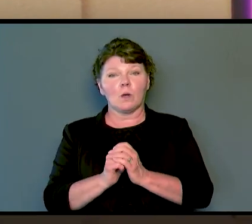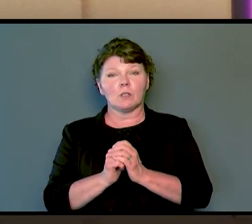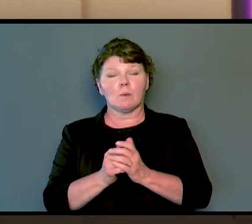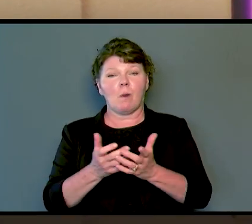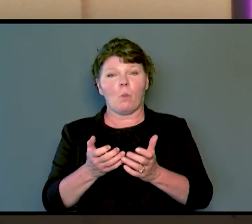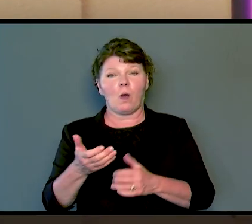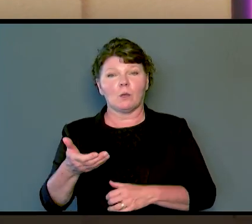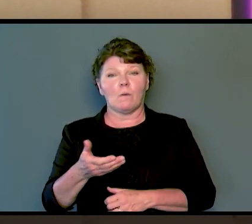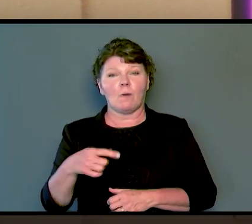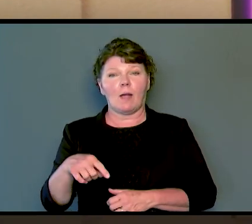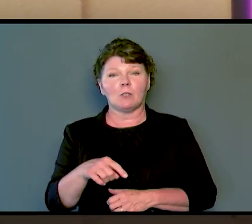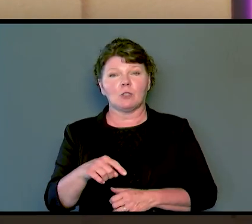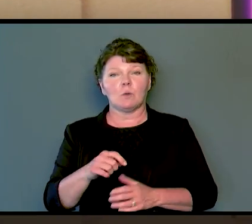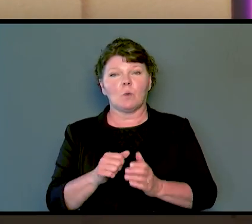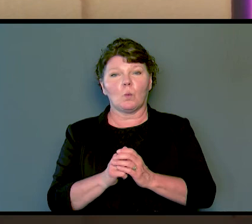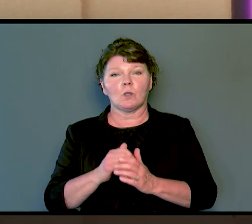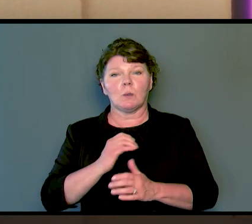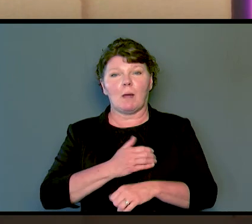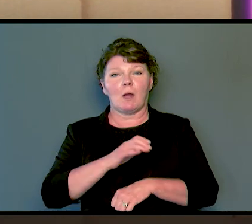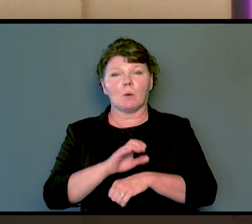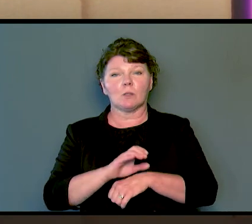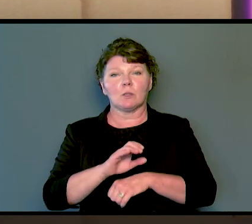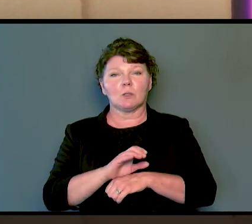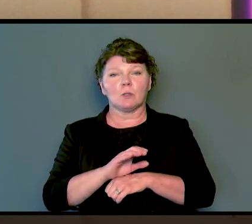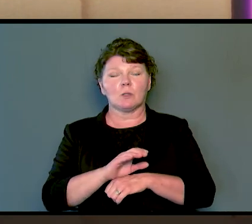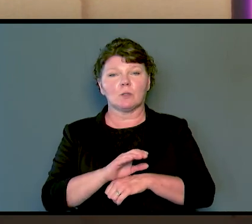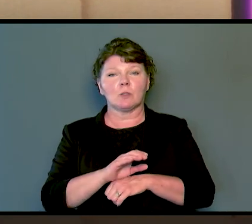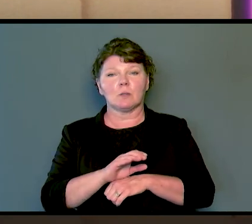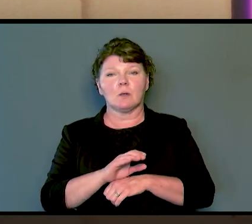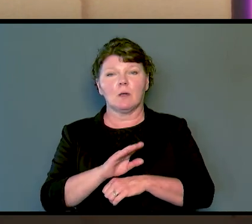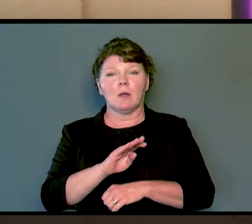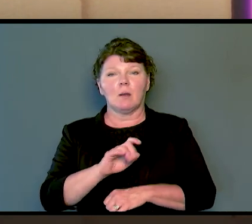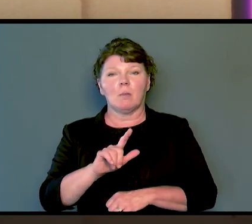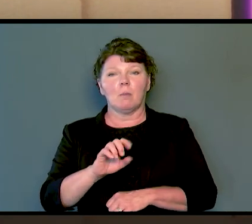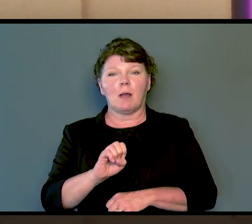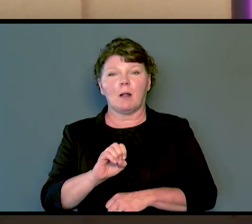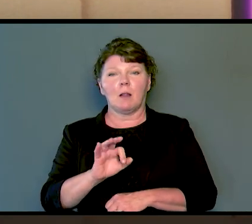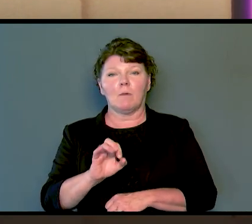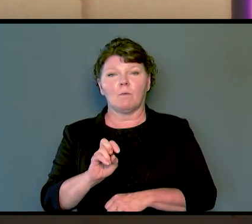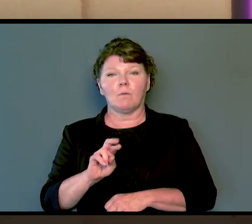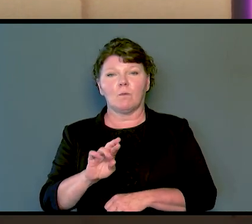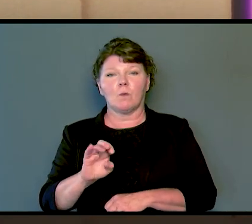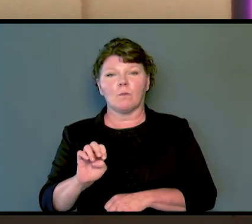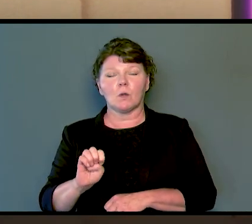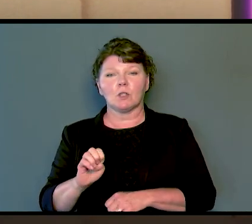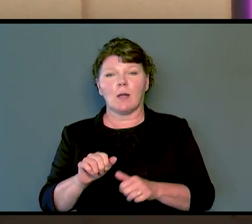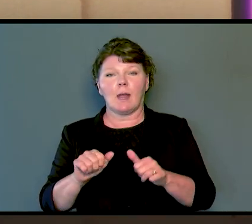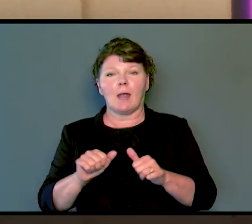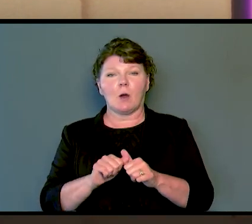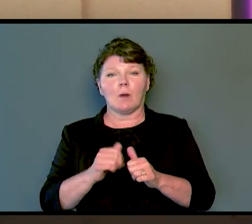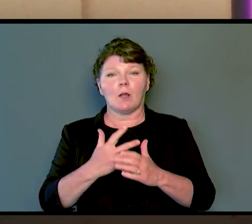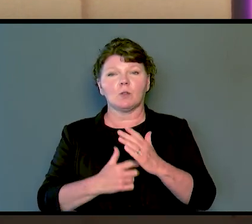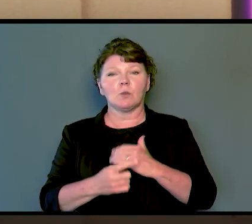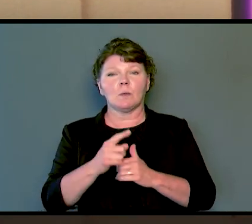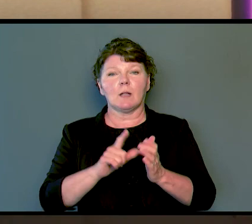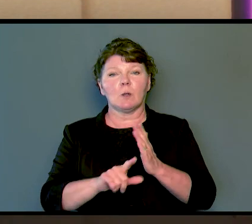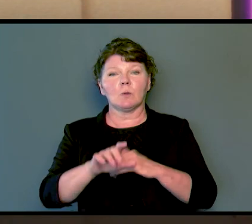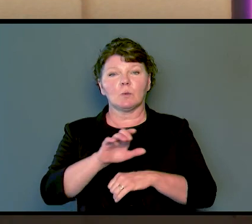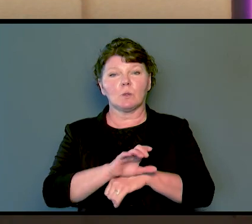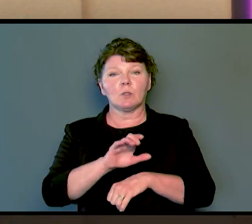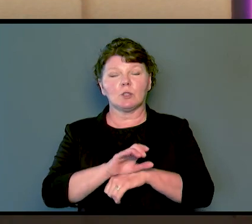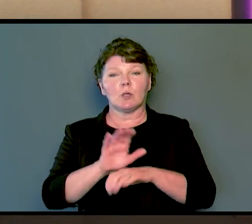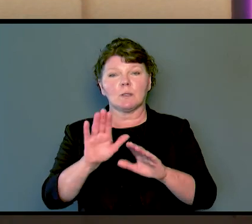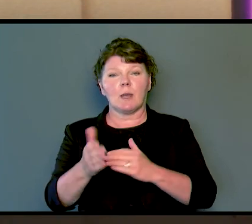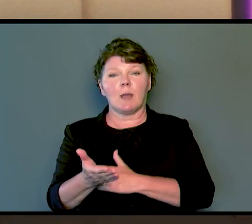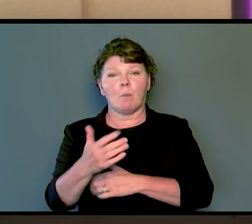local services, I would like to invite you to worship with our congregation. If you are in the Belle Fourche area, please join us at Trinity Lutheran